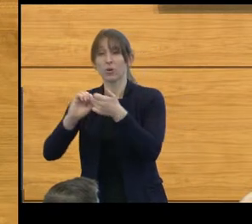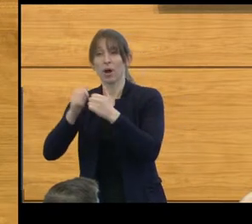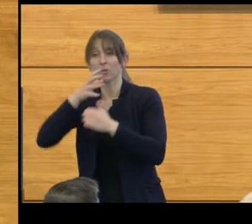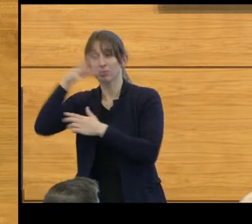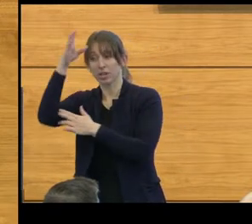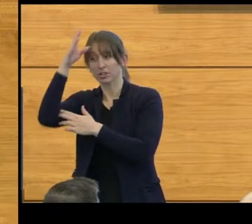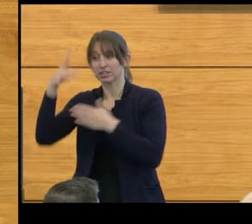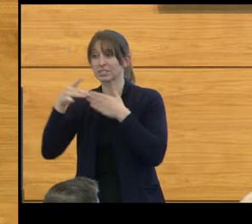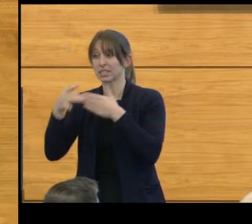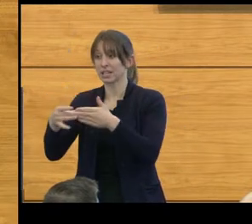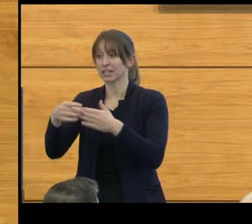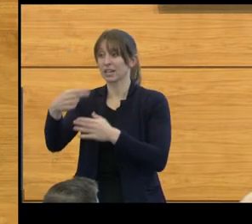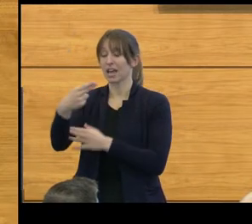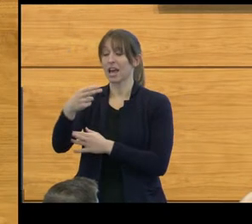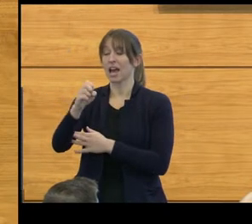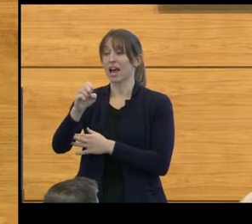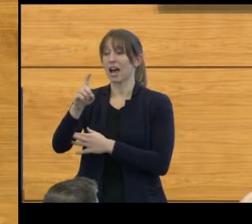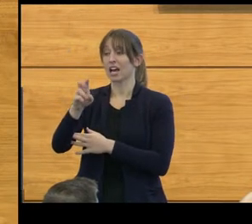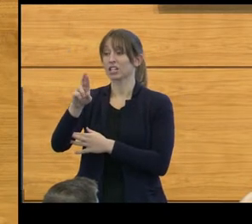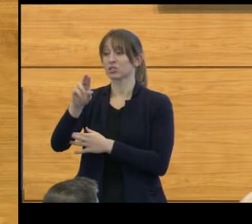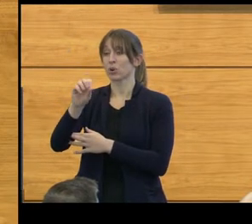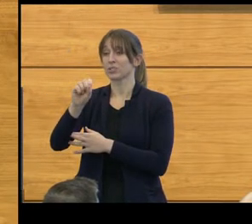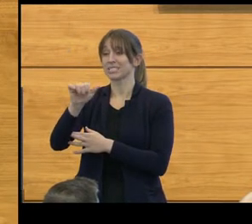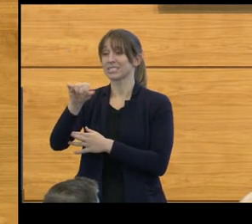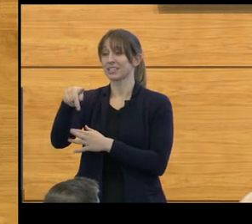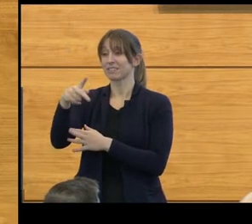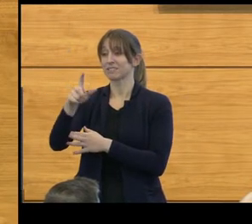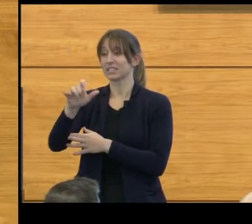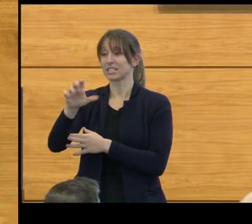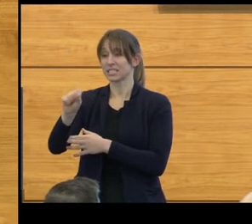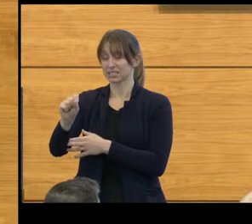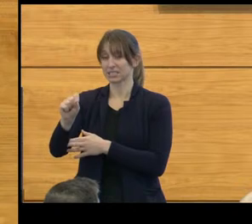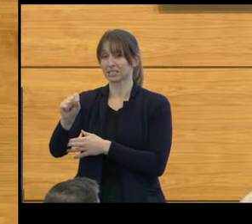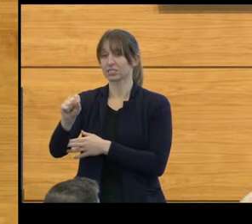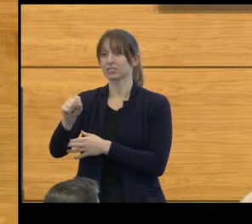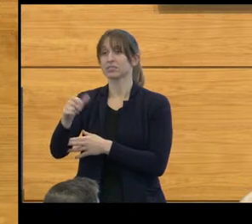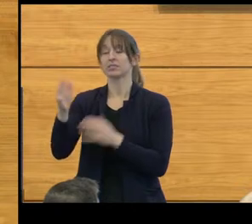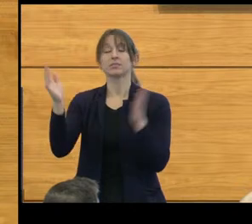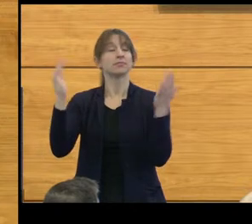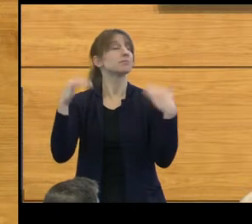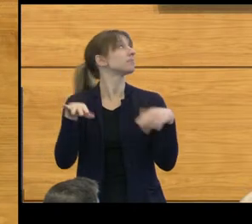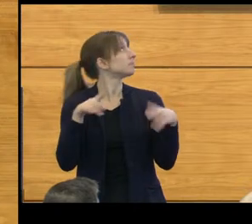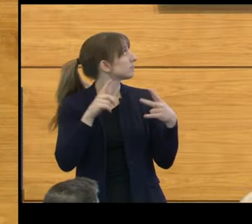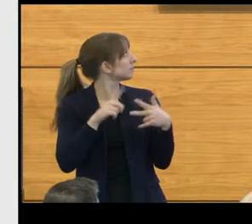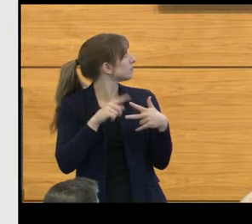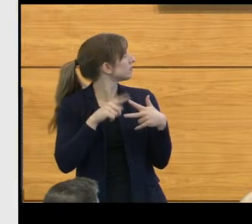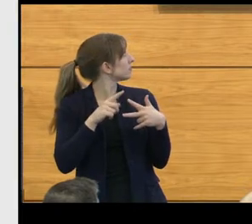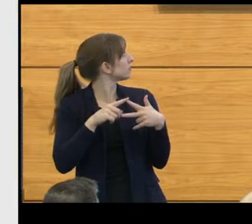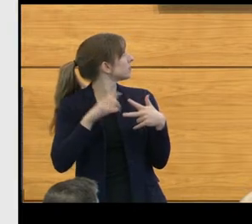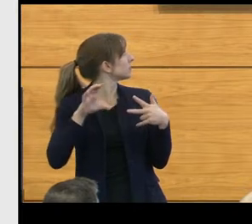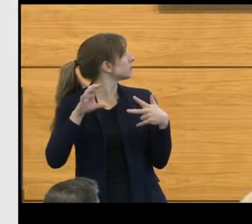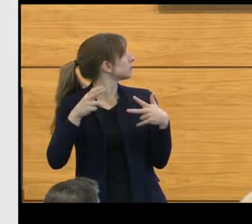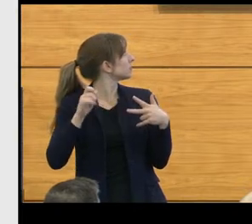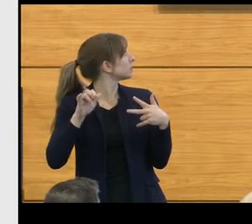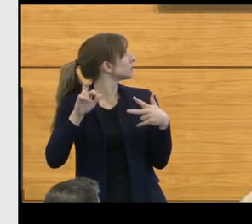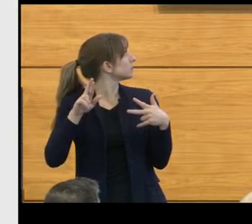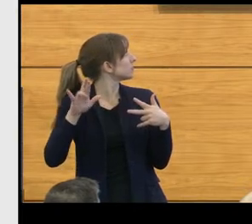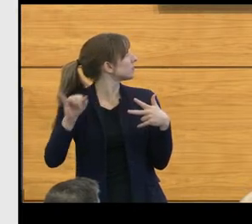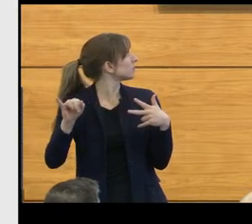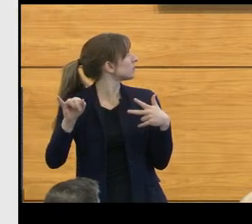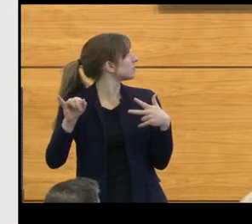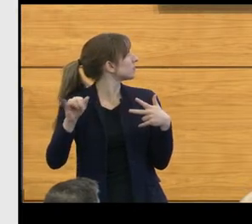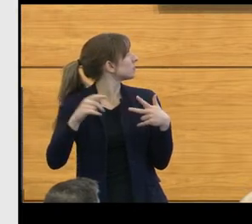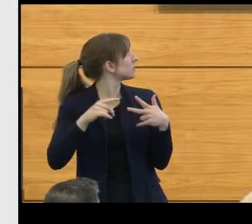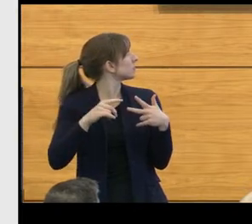about hydrocephalus. I'm going to talk about Chiari malformations and the formation of fluid pockets within the spinal cord